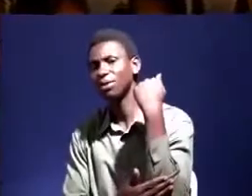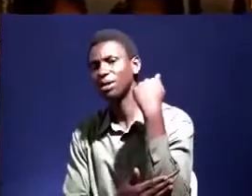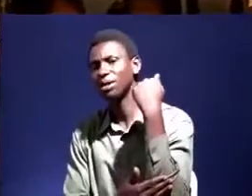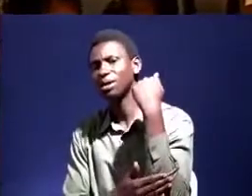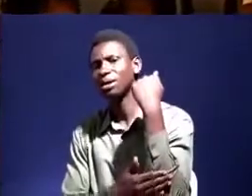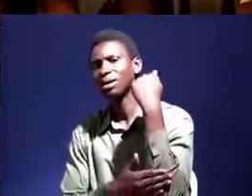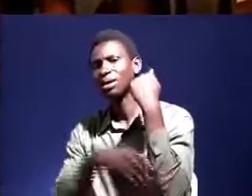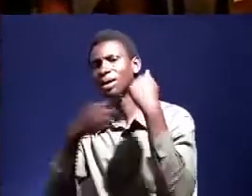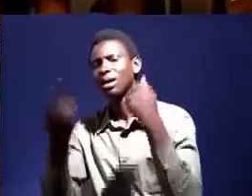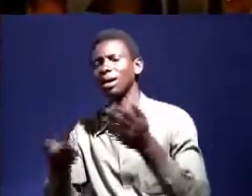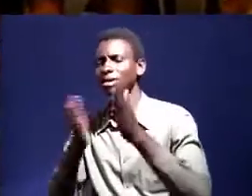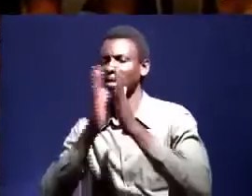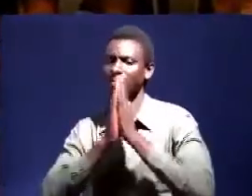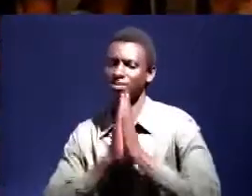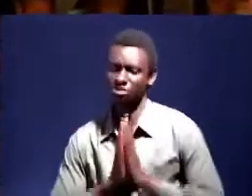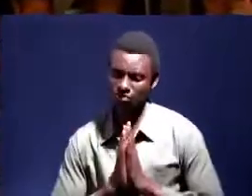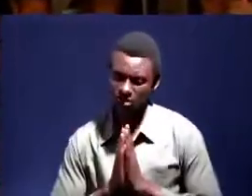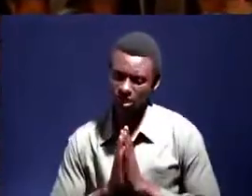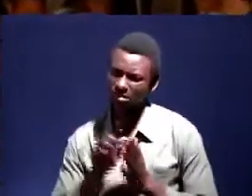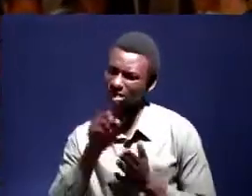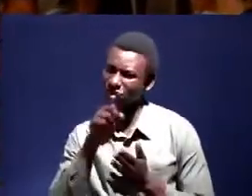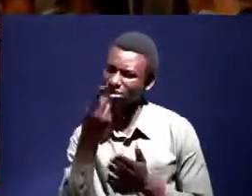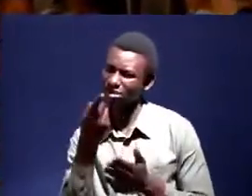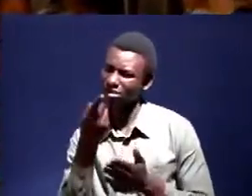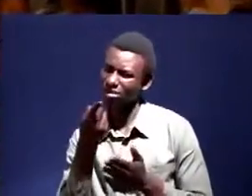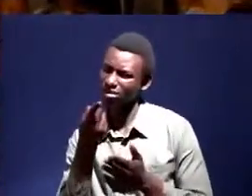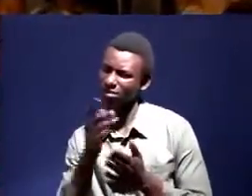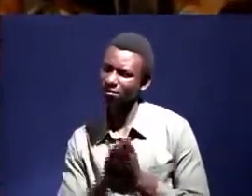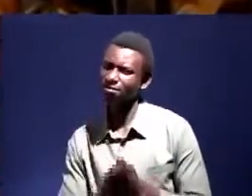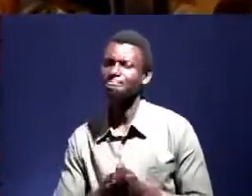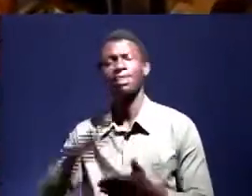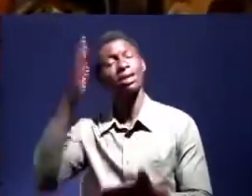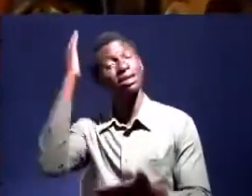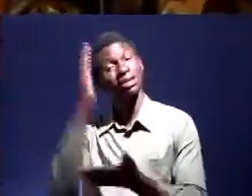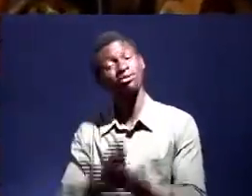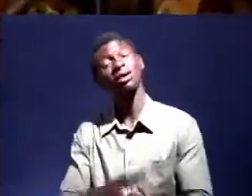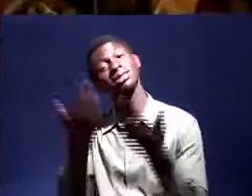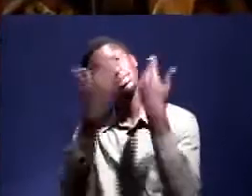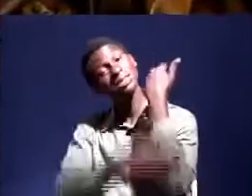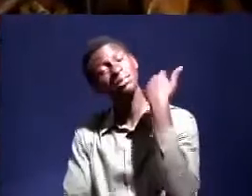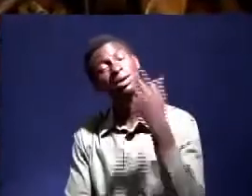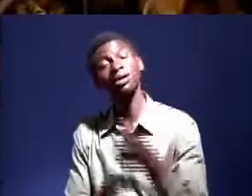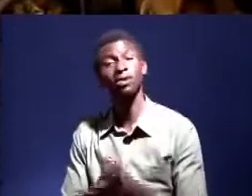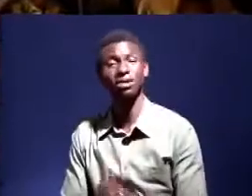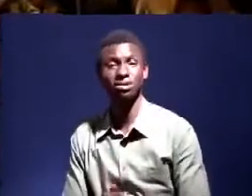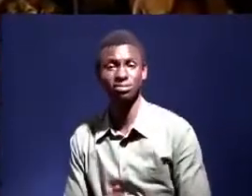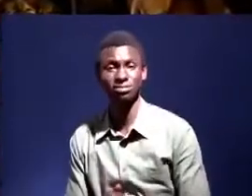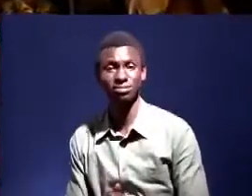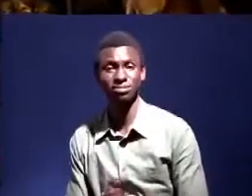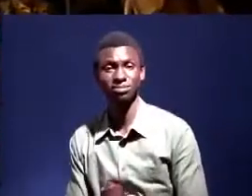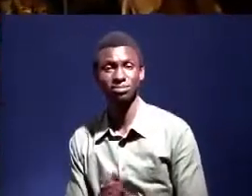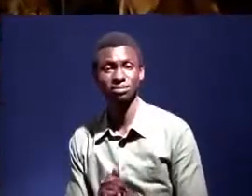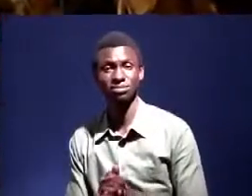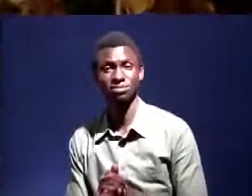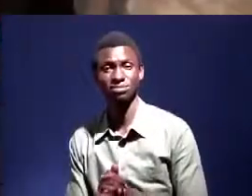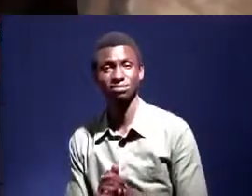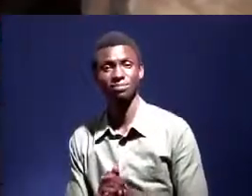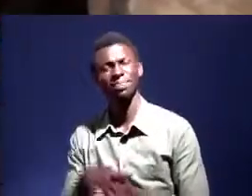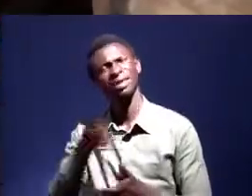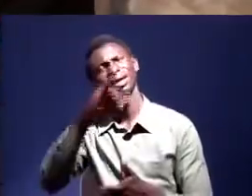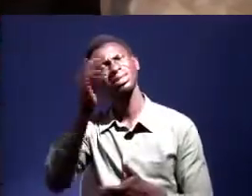Yes, they are. But have you remembered to confess every sin you've ever committed?